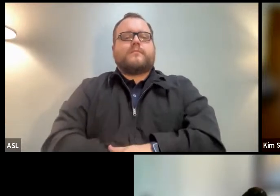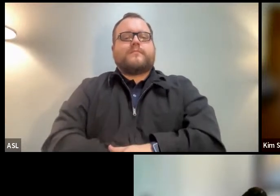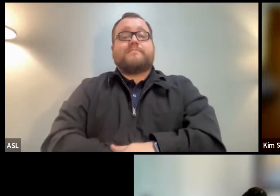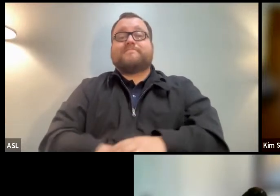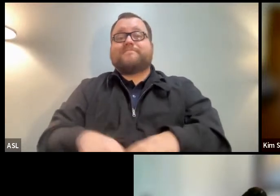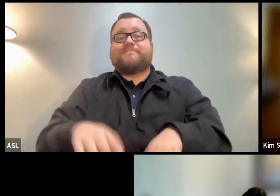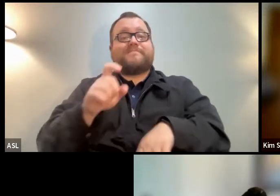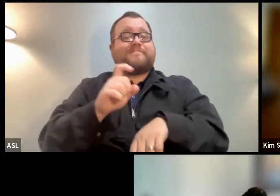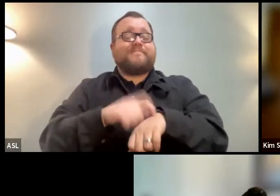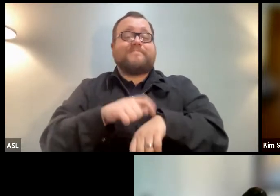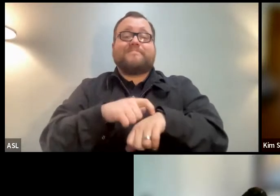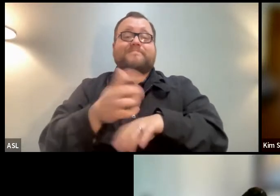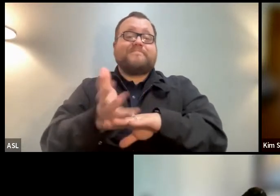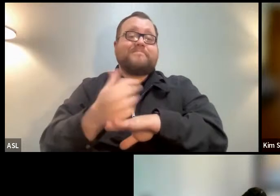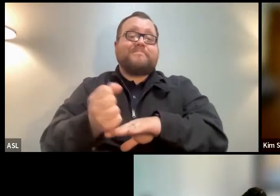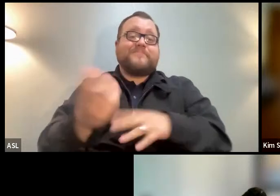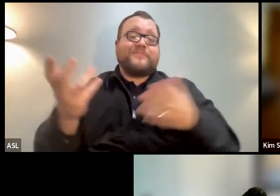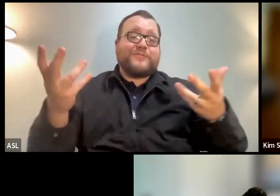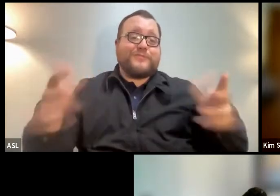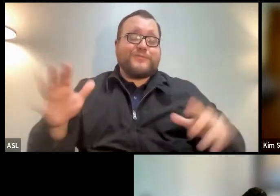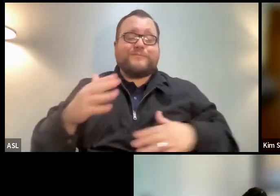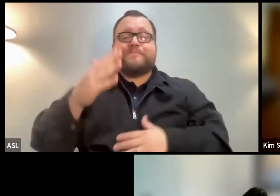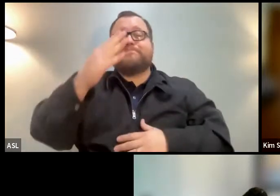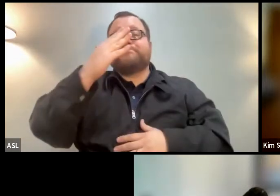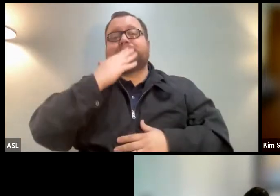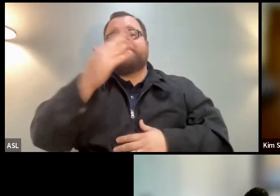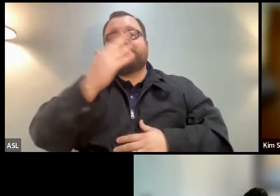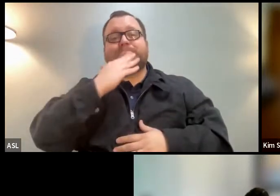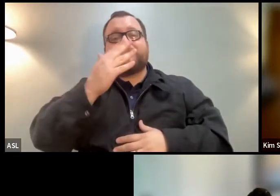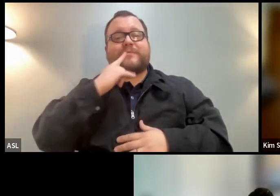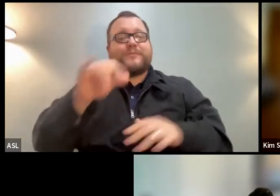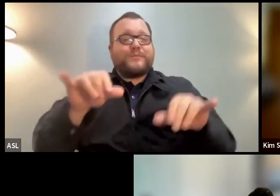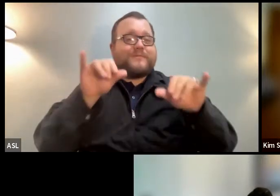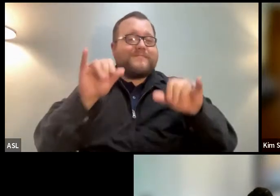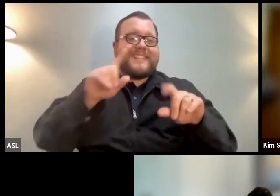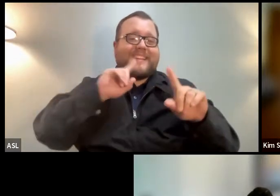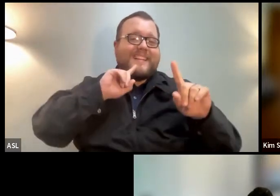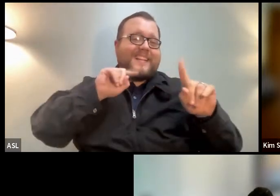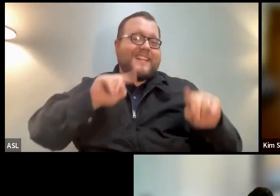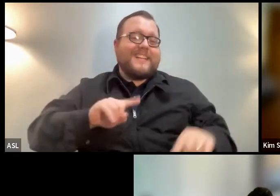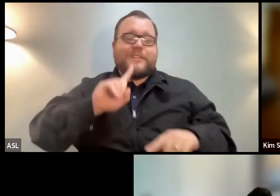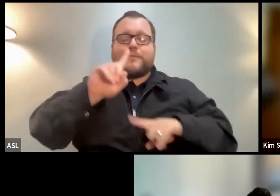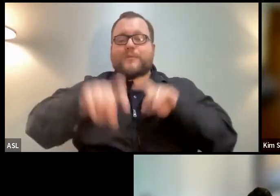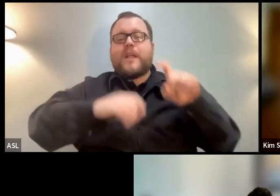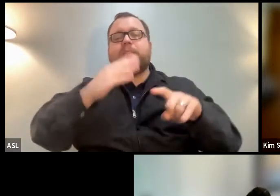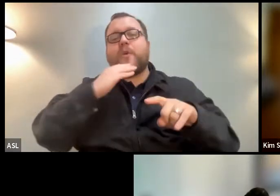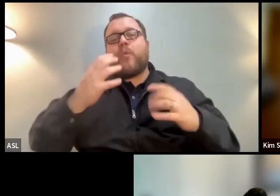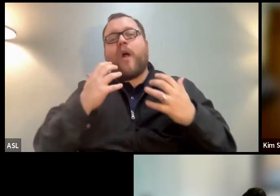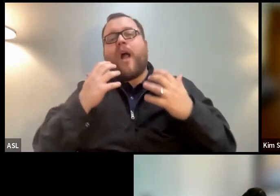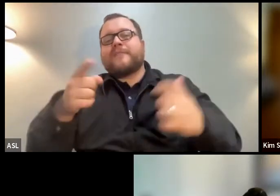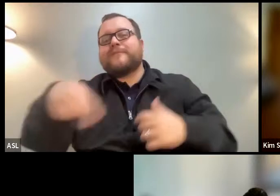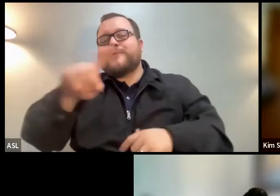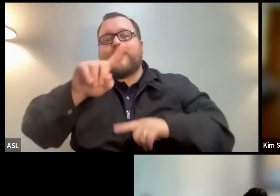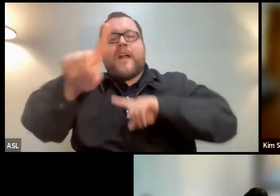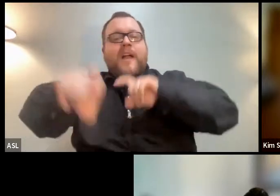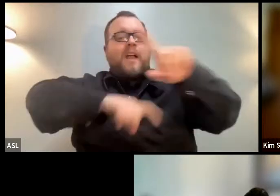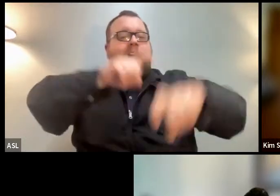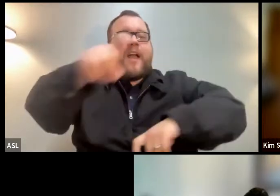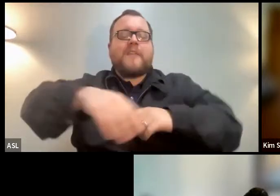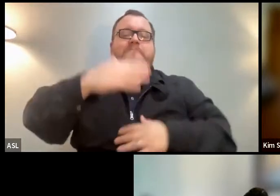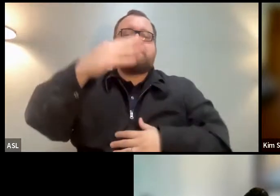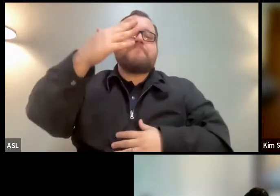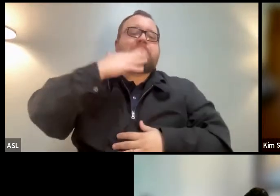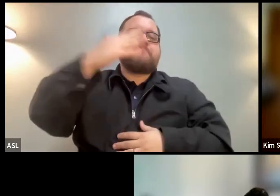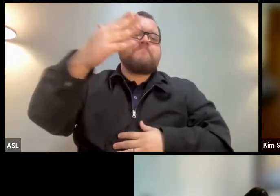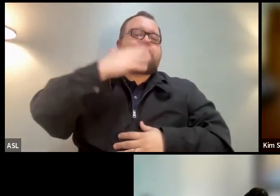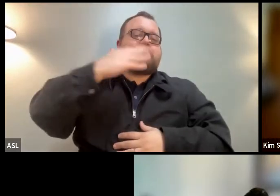time together is up. Thank you all so much for staying and answering questions. Thank you to our audience for asking such thoughtful questions and for staying with